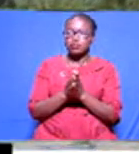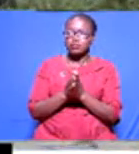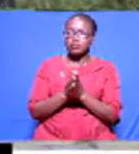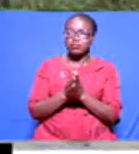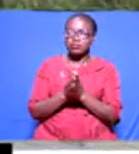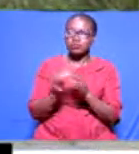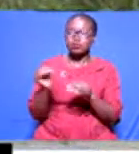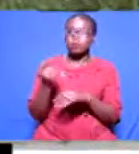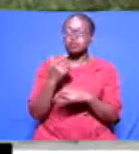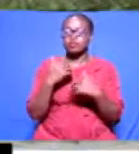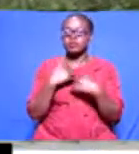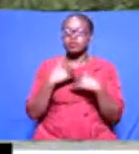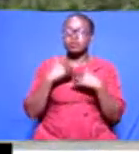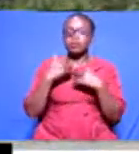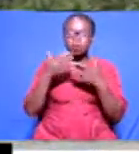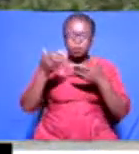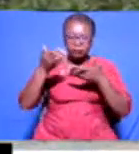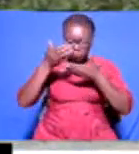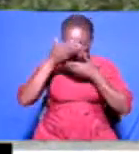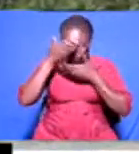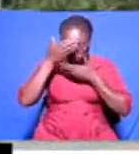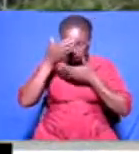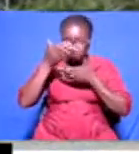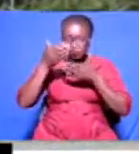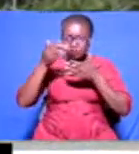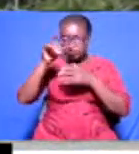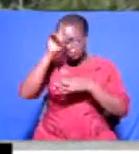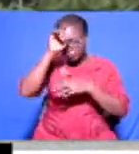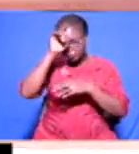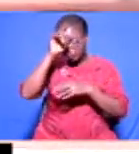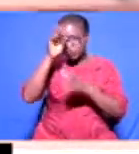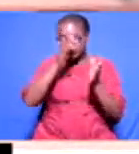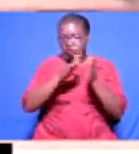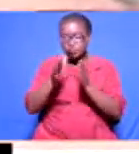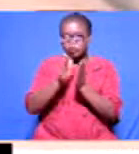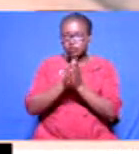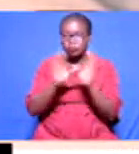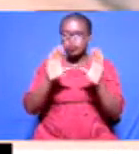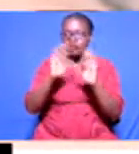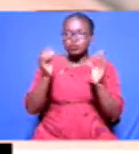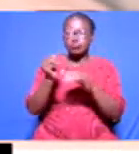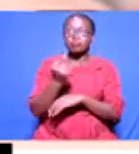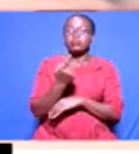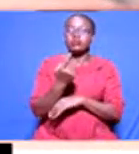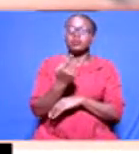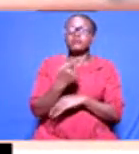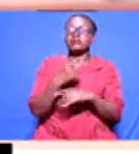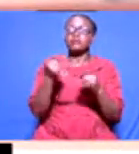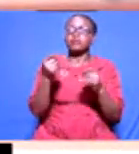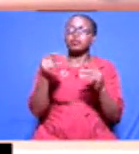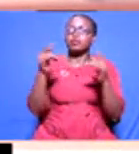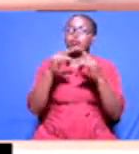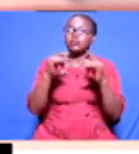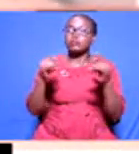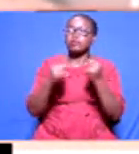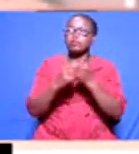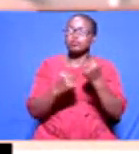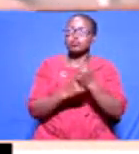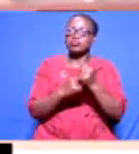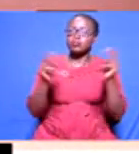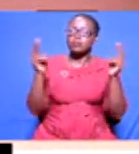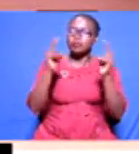Morocco and Egypt in the recent past to prepare for these major world events. She will be going for a camp sponsored by the International